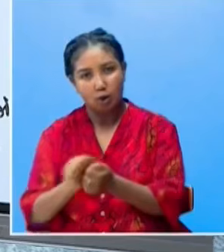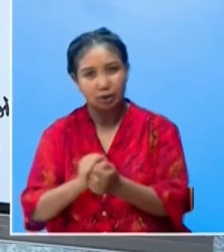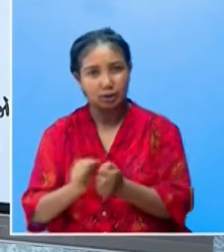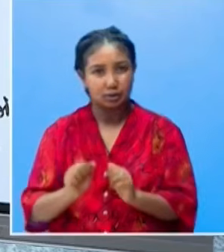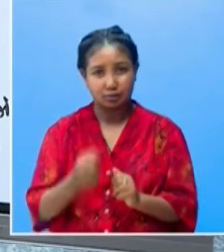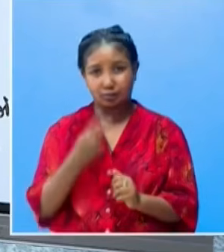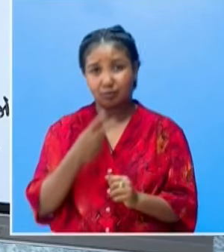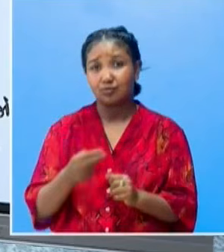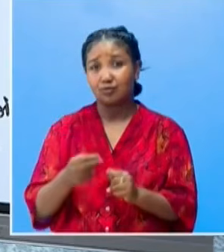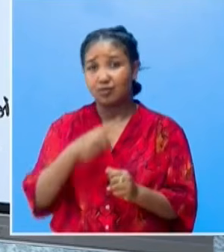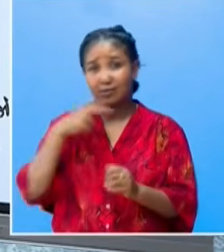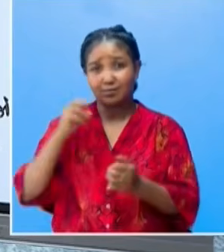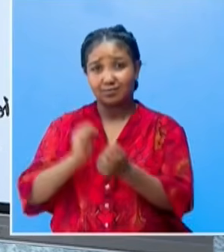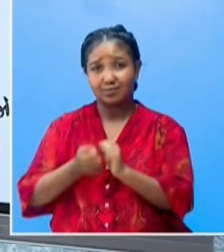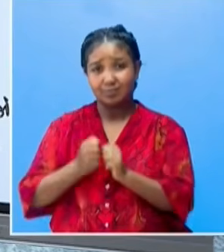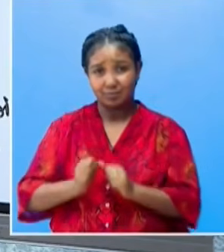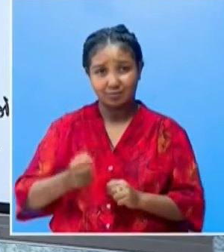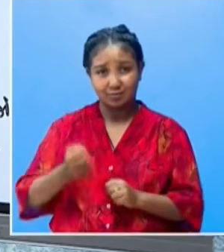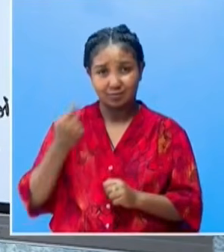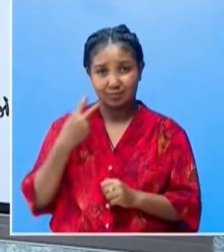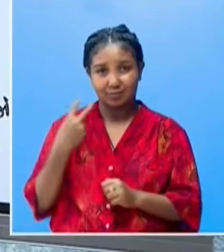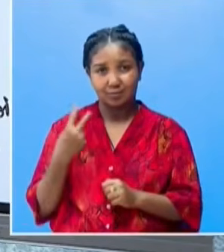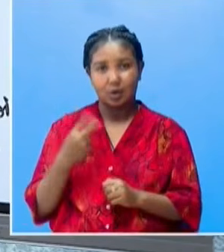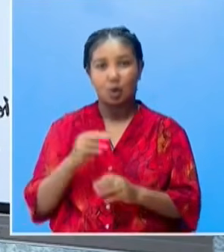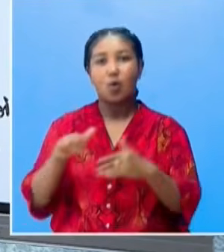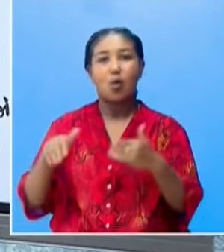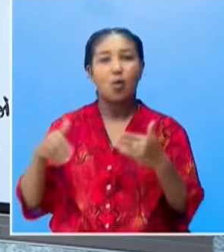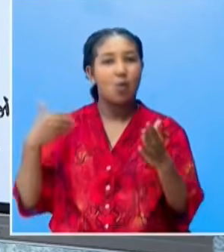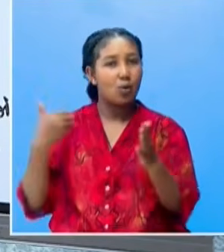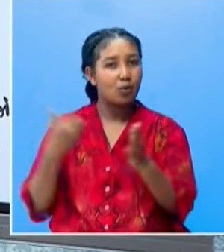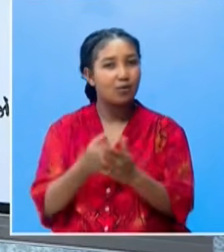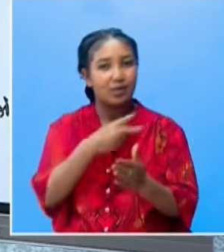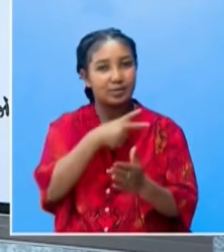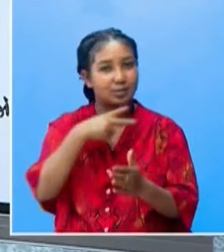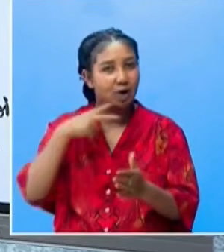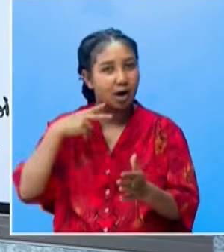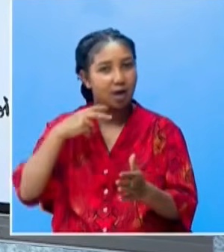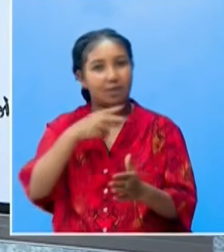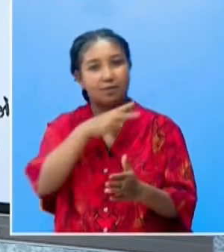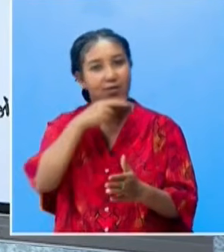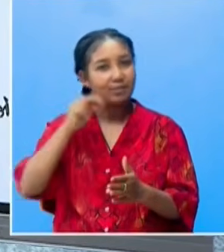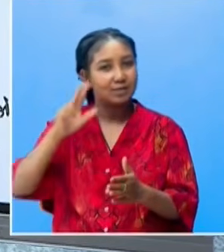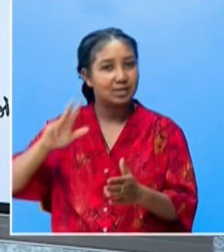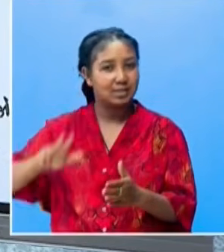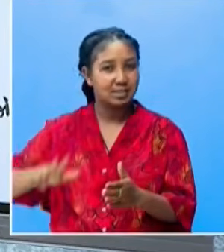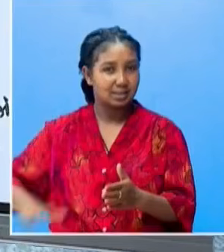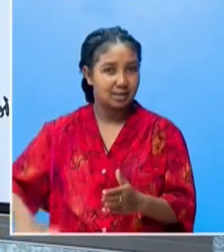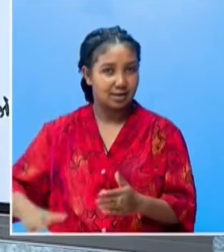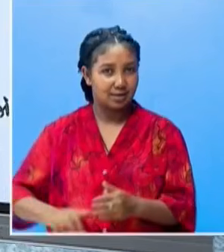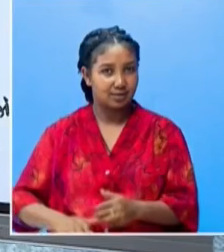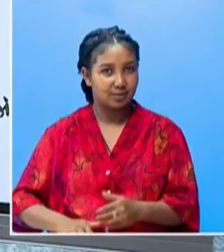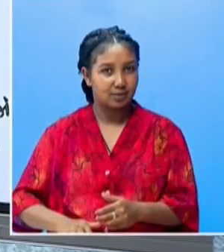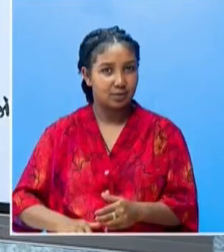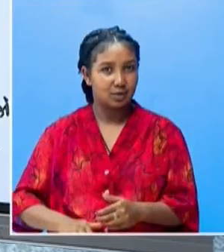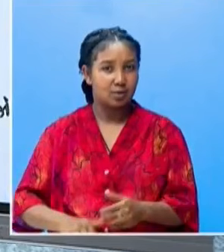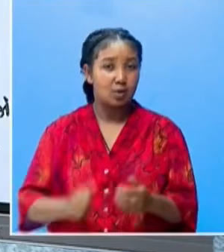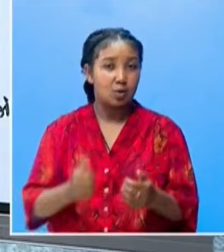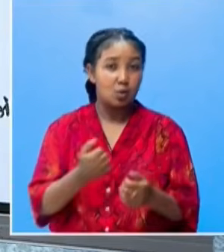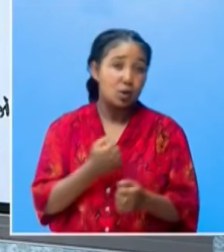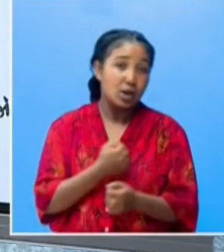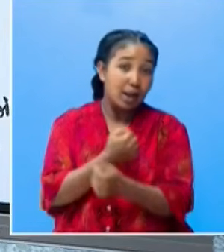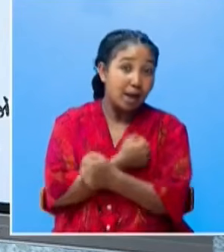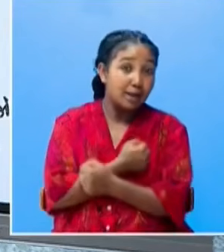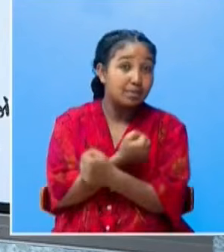you noticed on the verb? Yes, all of them are what? Verb 3. So, whether we like it or